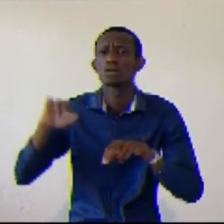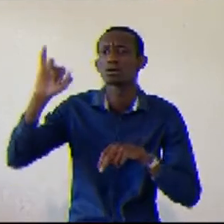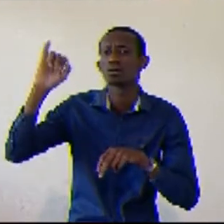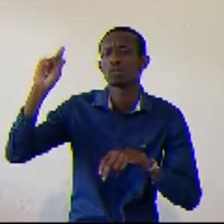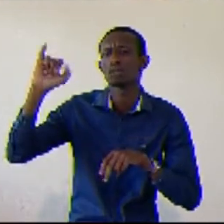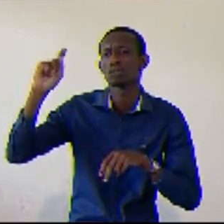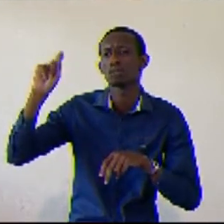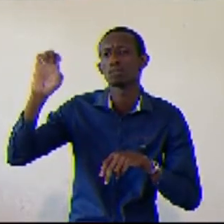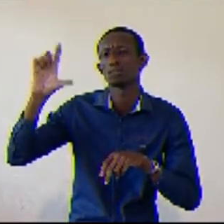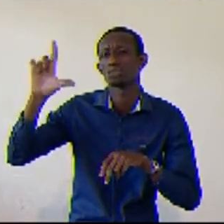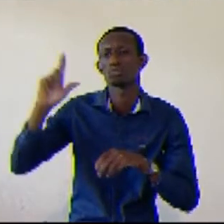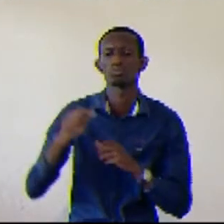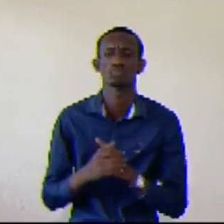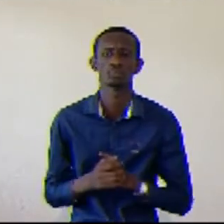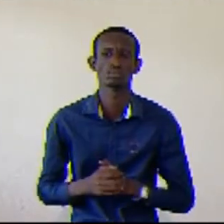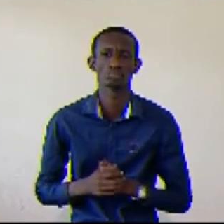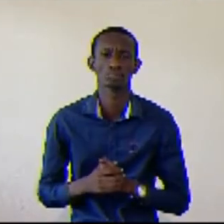linear interpolation.